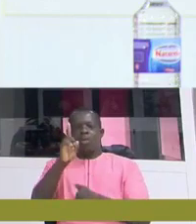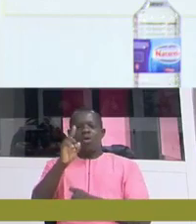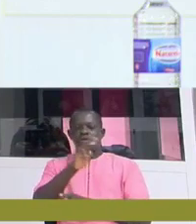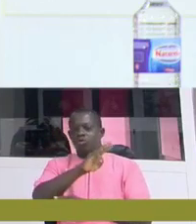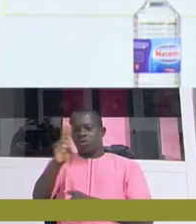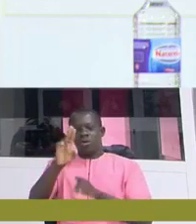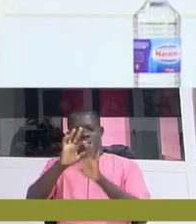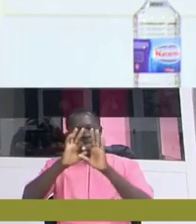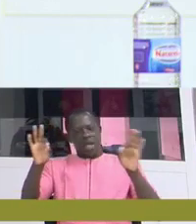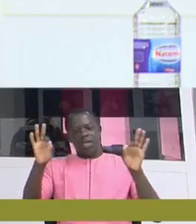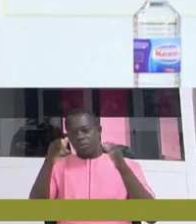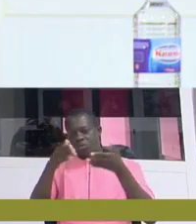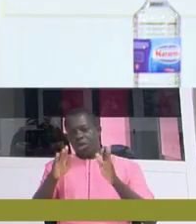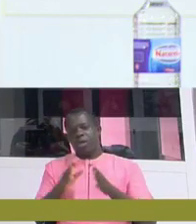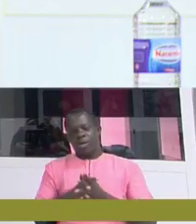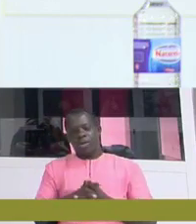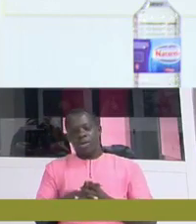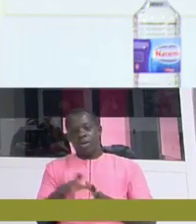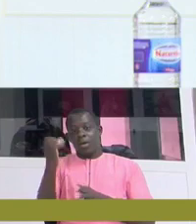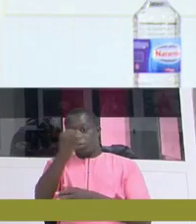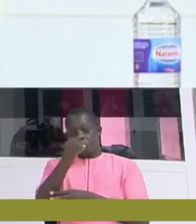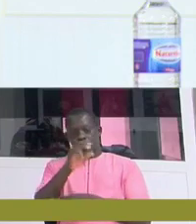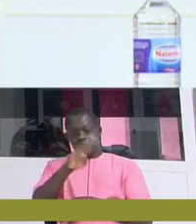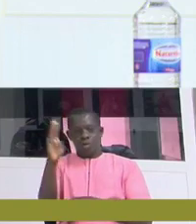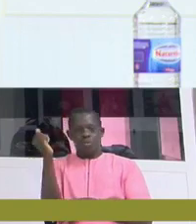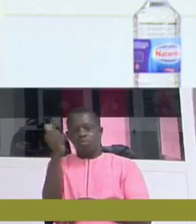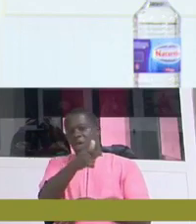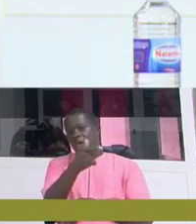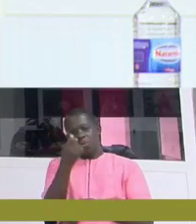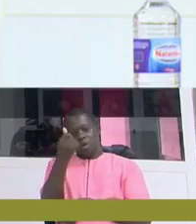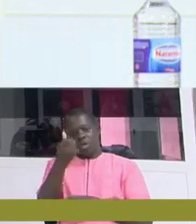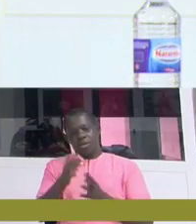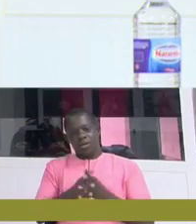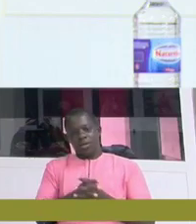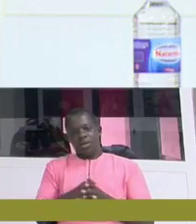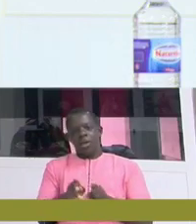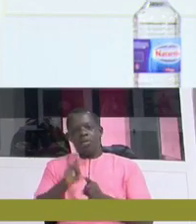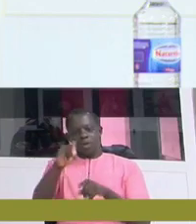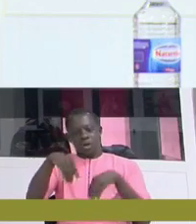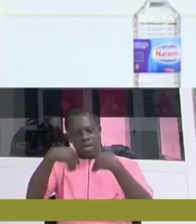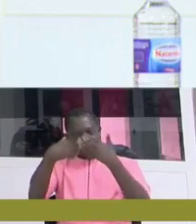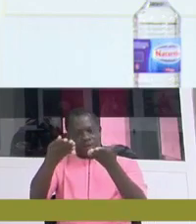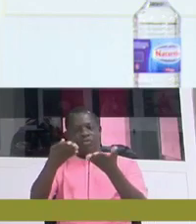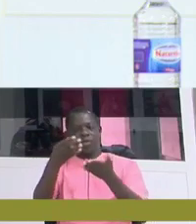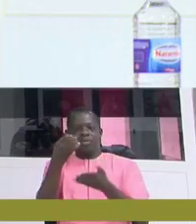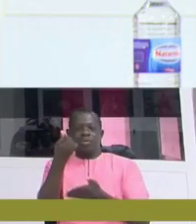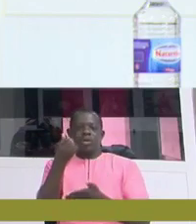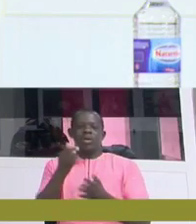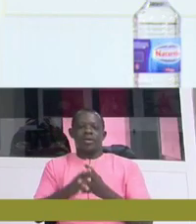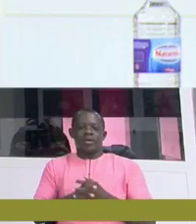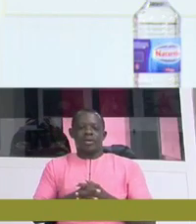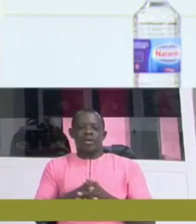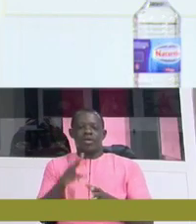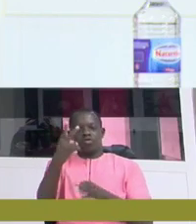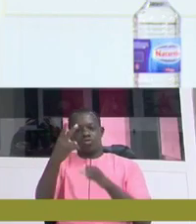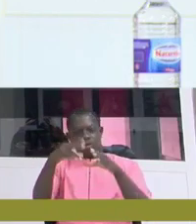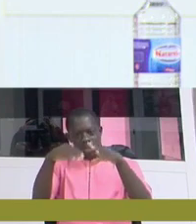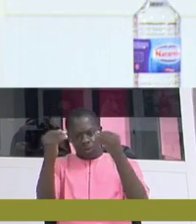but it wasn't nice. I said, because he did not pay the money, but he has spared me some money.